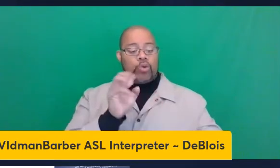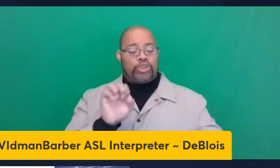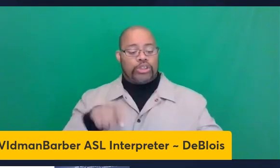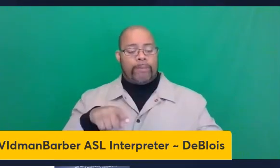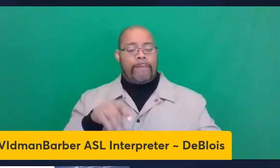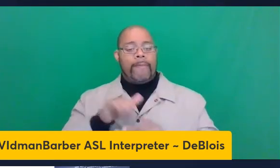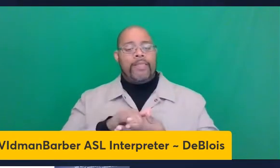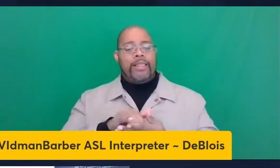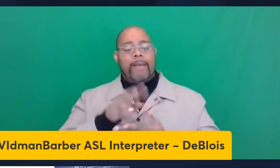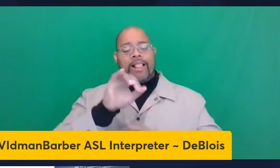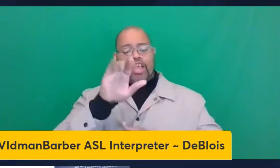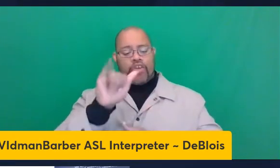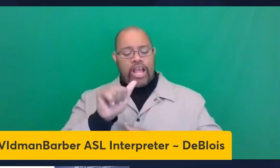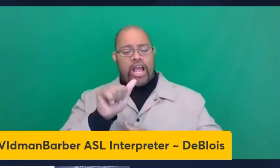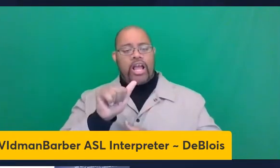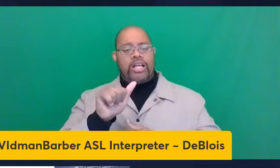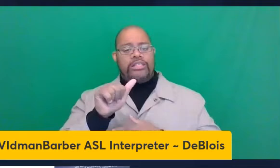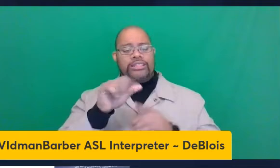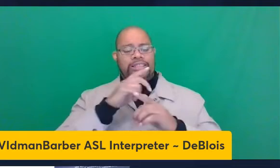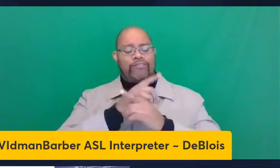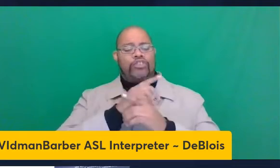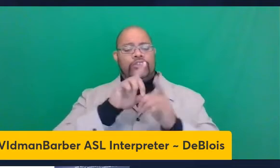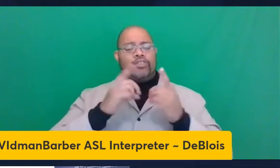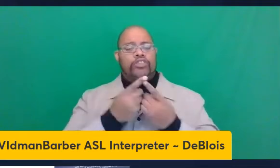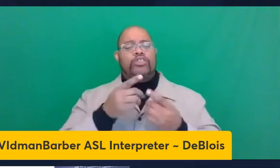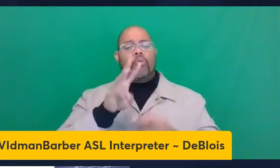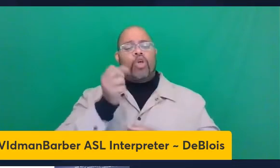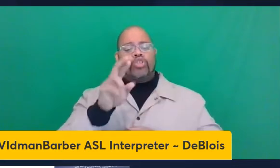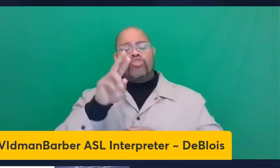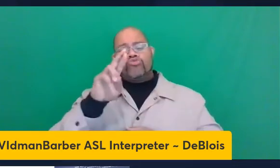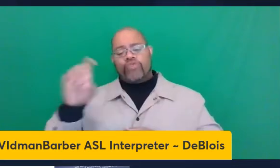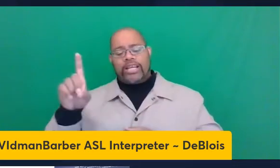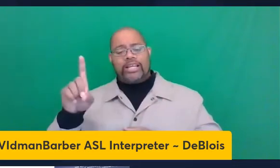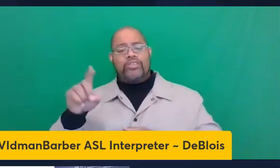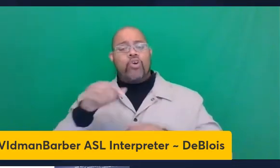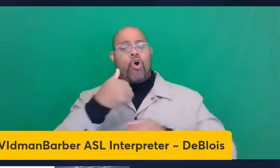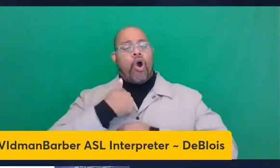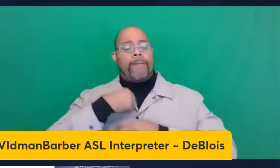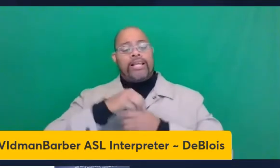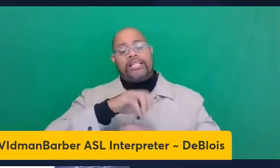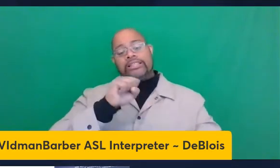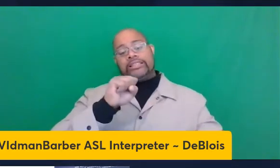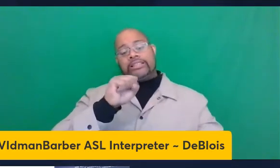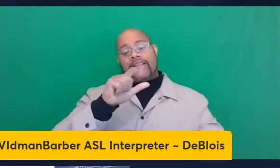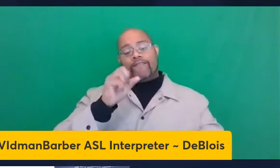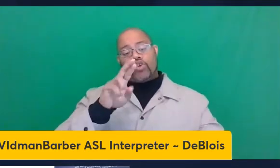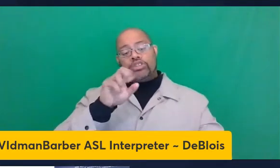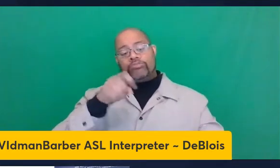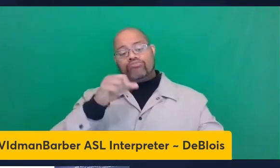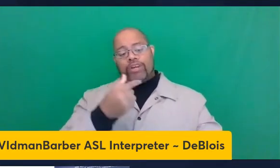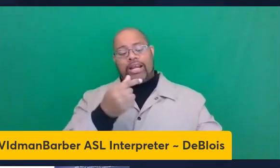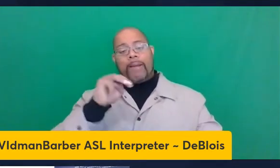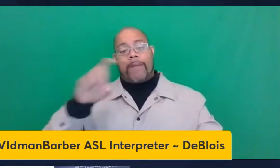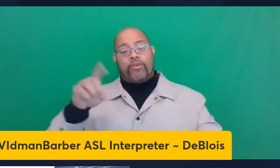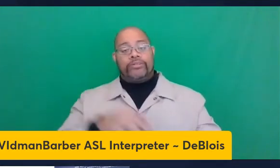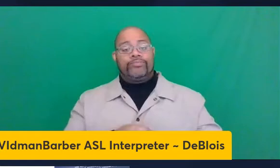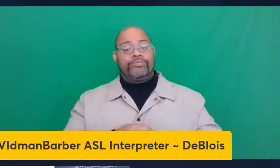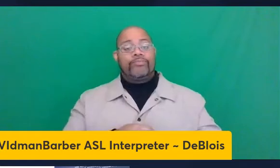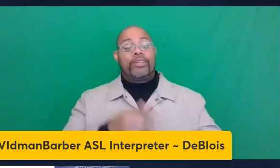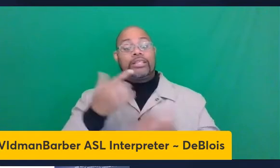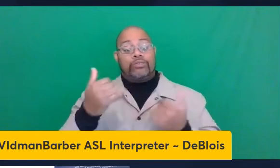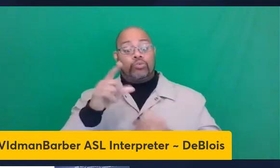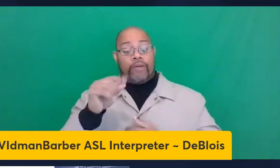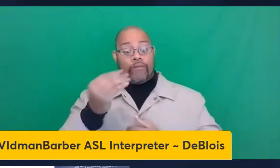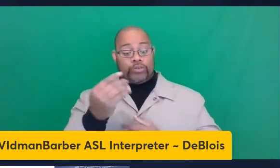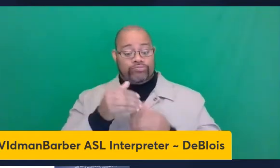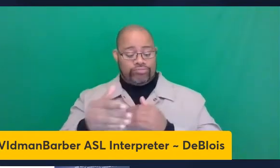Malaria Vaccine Division of the Walter Reed Army Institute of Research in Silver Spring, Maryland. Fast forward in 2014,